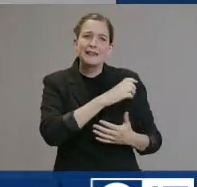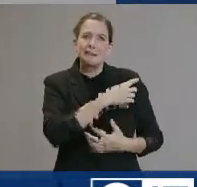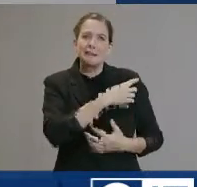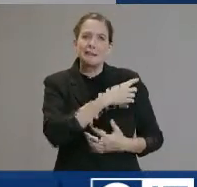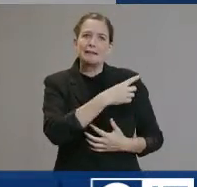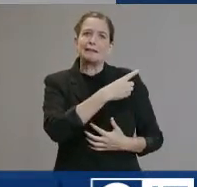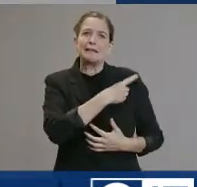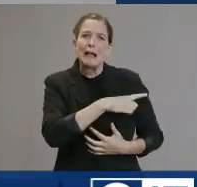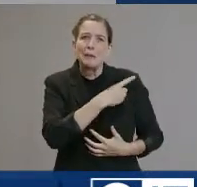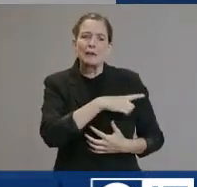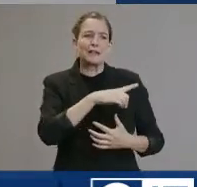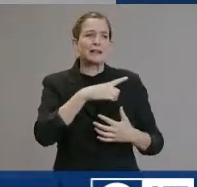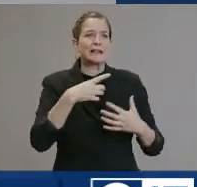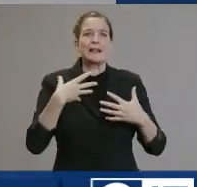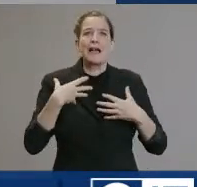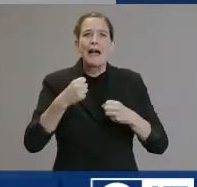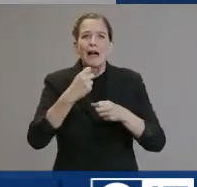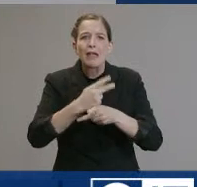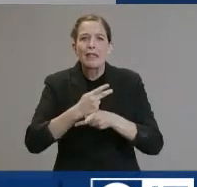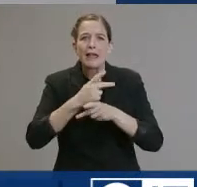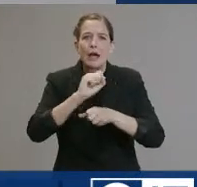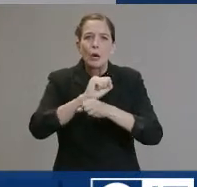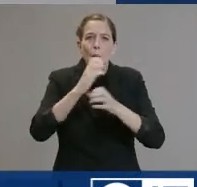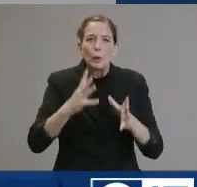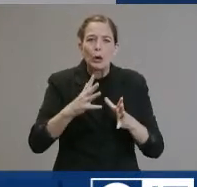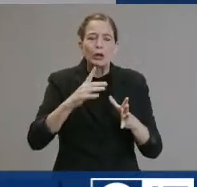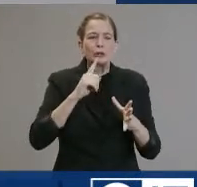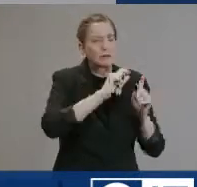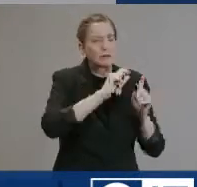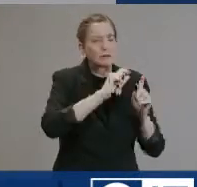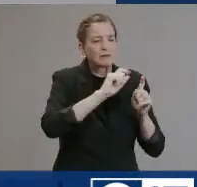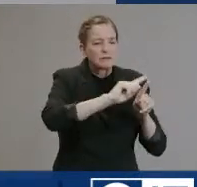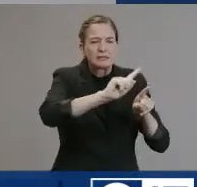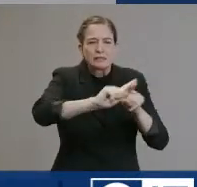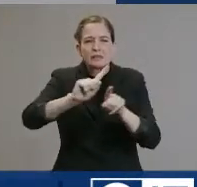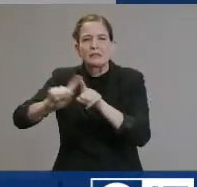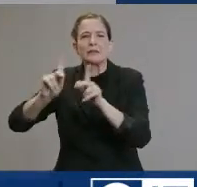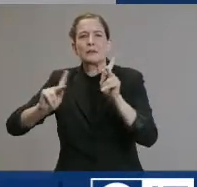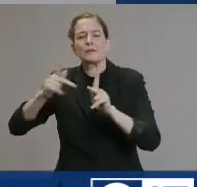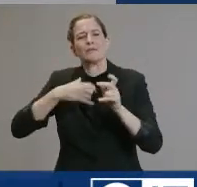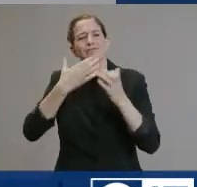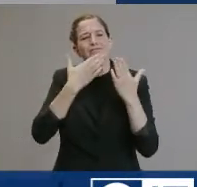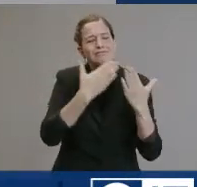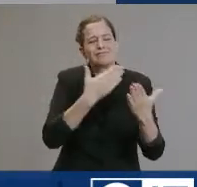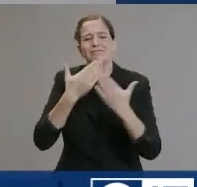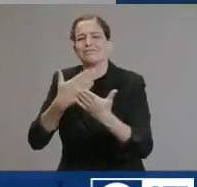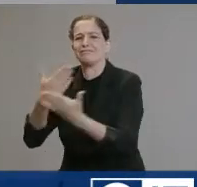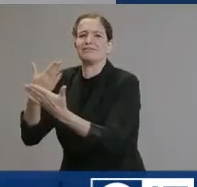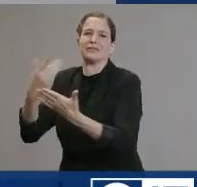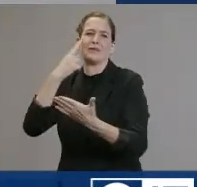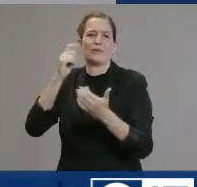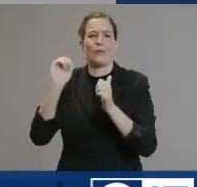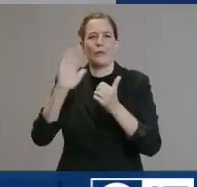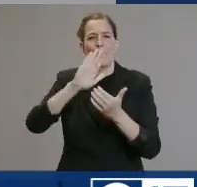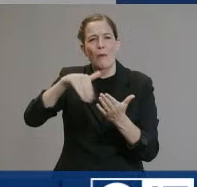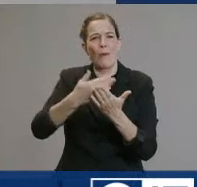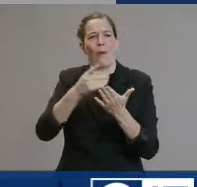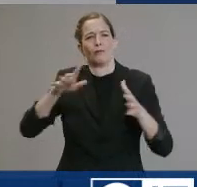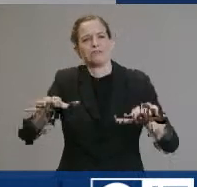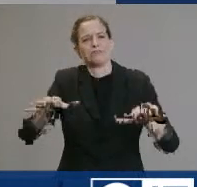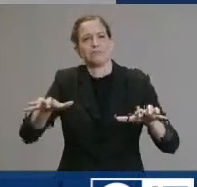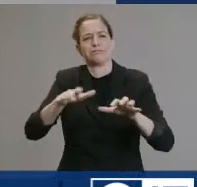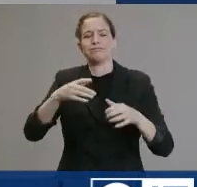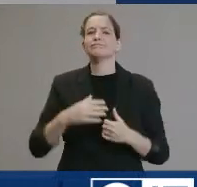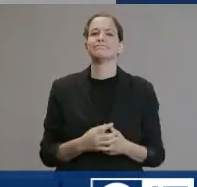who have all been working overtime. Thank you for what you've done. And I want to give you an update on where we are in Arizona